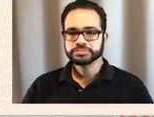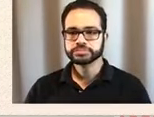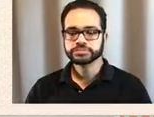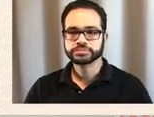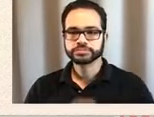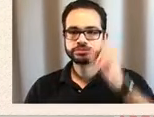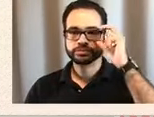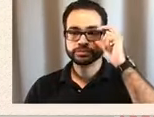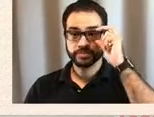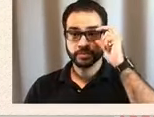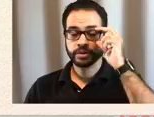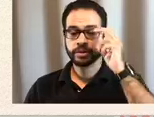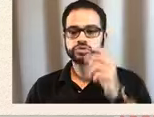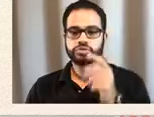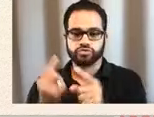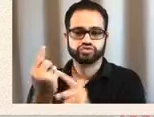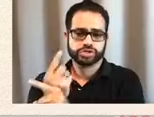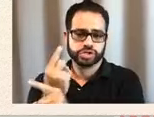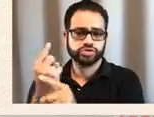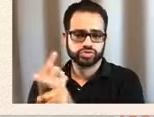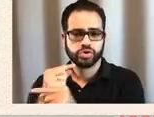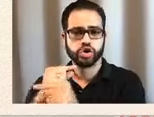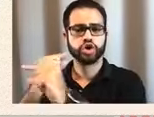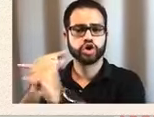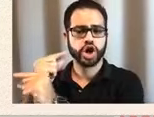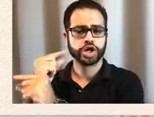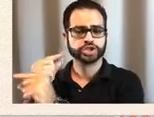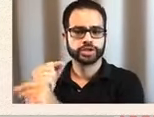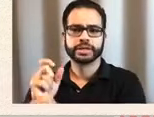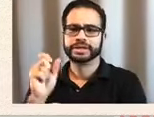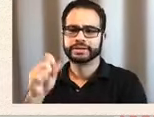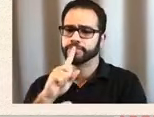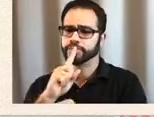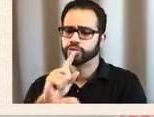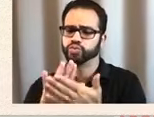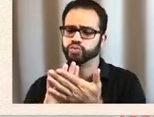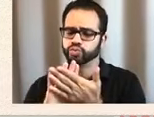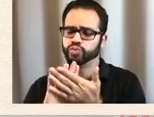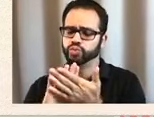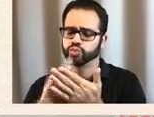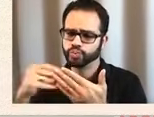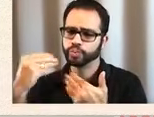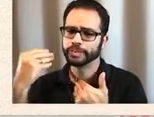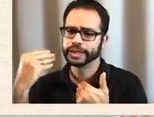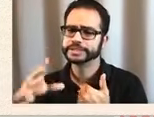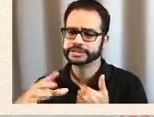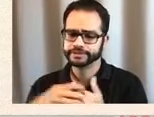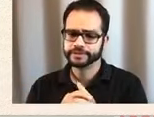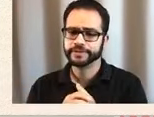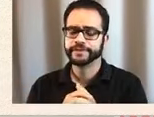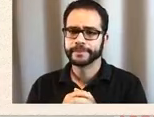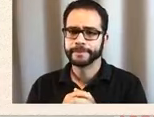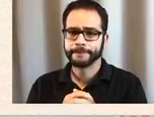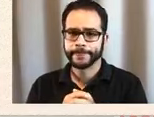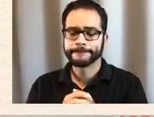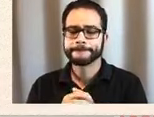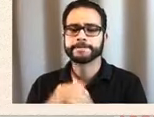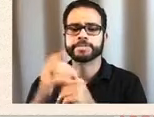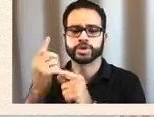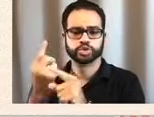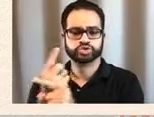guardianship can be extremely expensive. Basically, traditional guardianship, if it